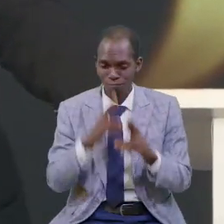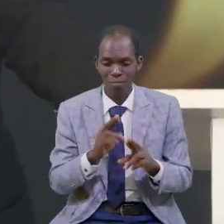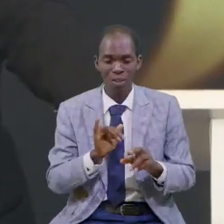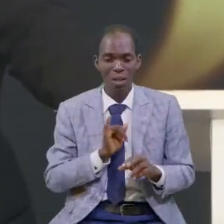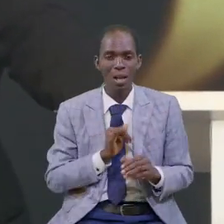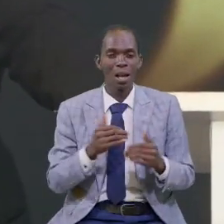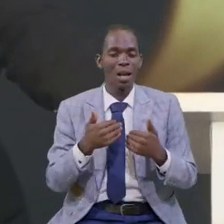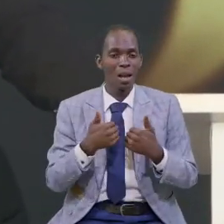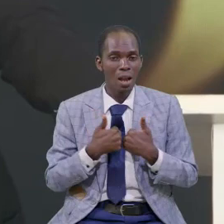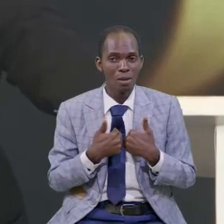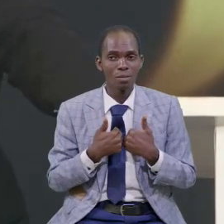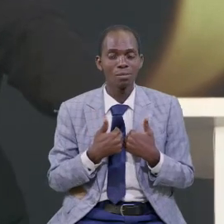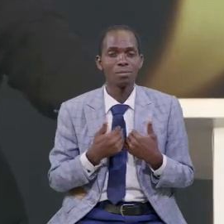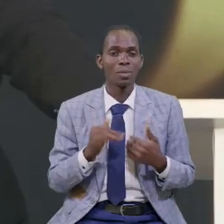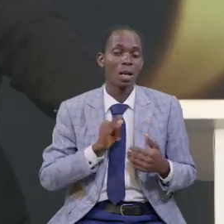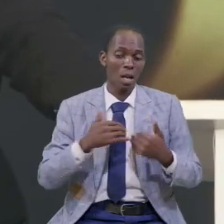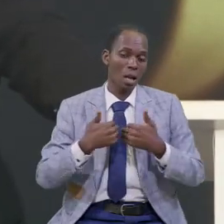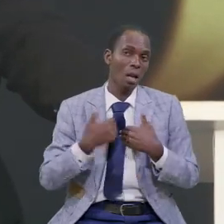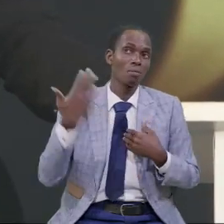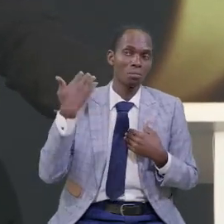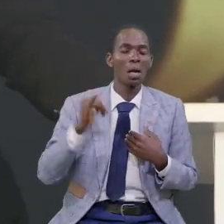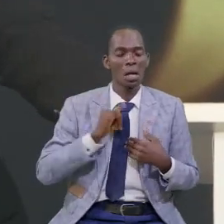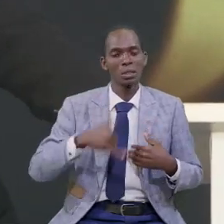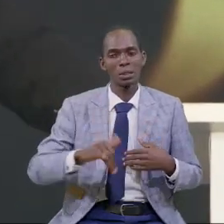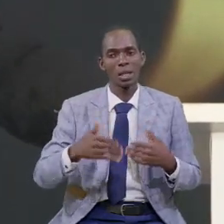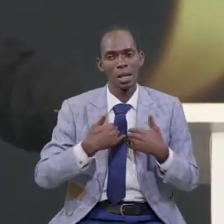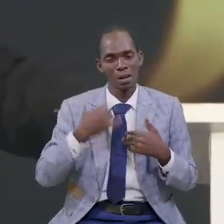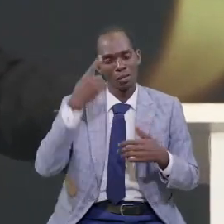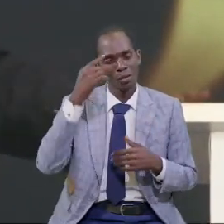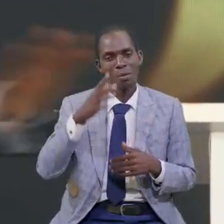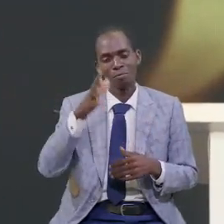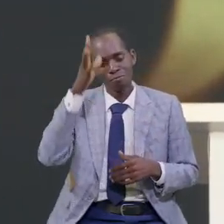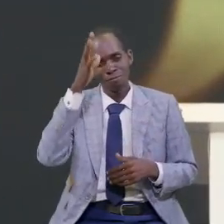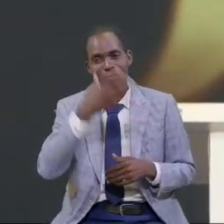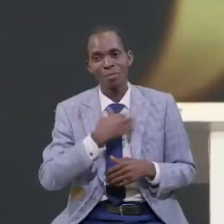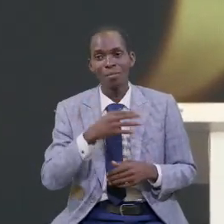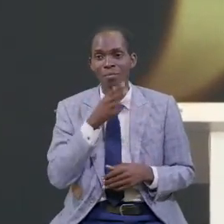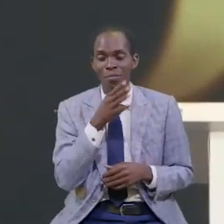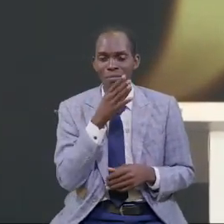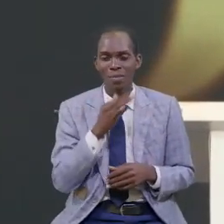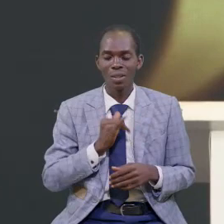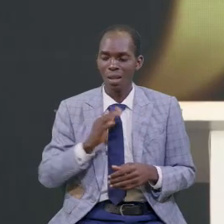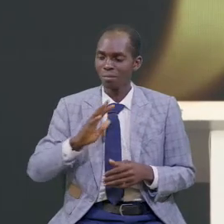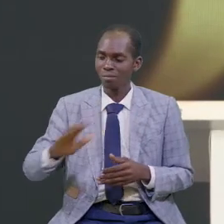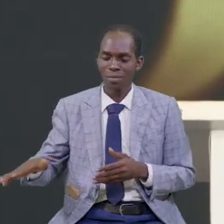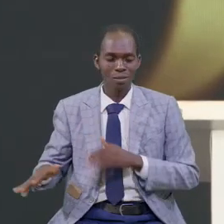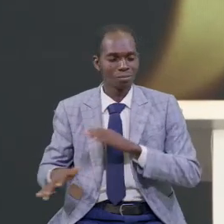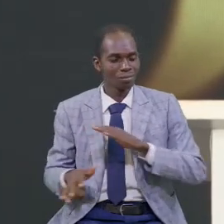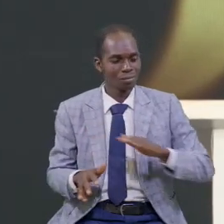I had and still have for dad and mom, I chose to drop the